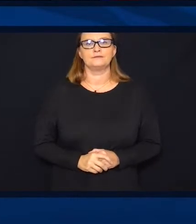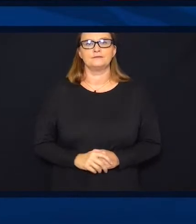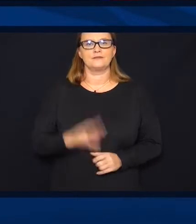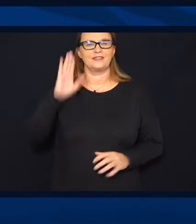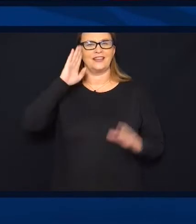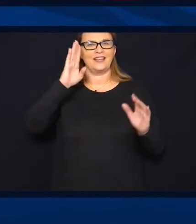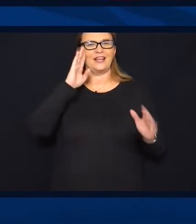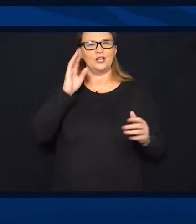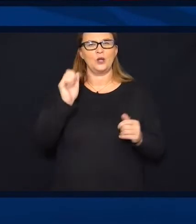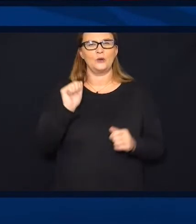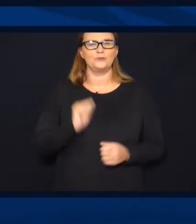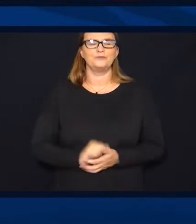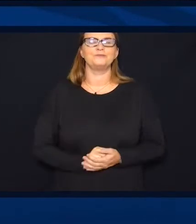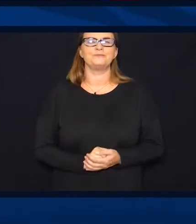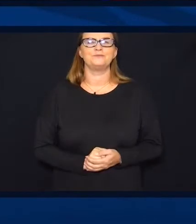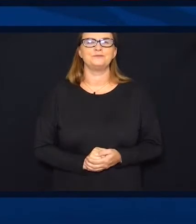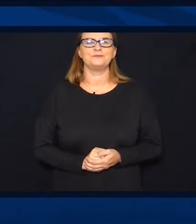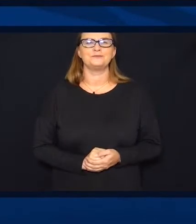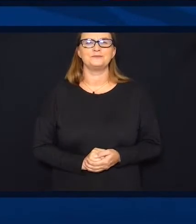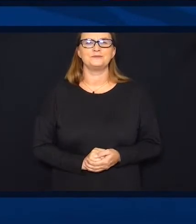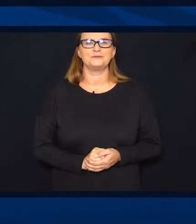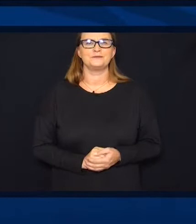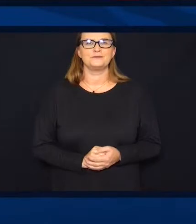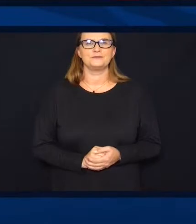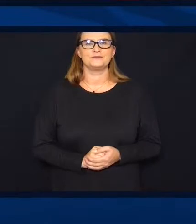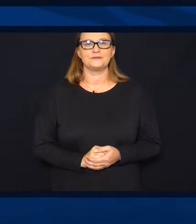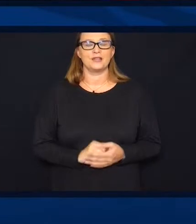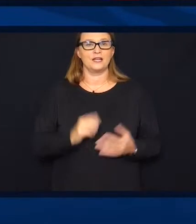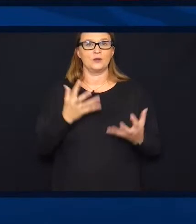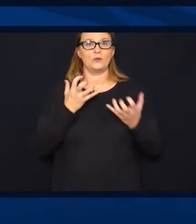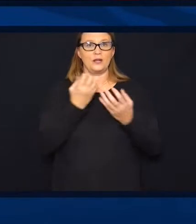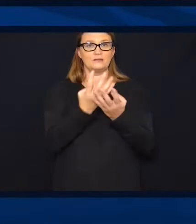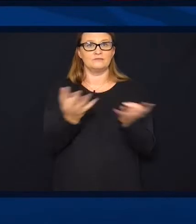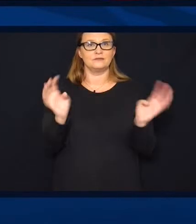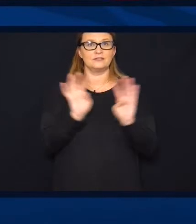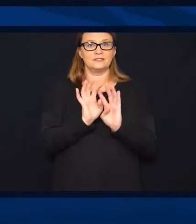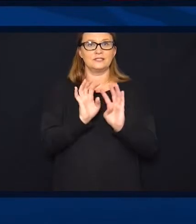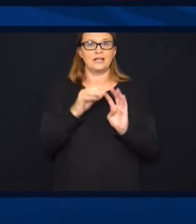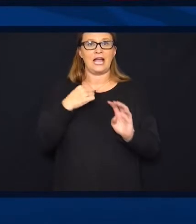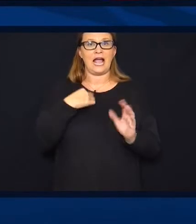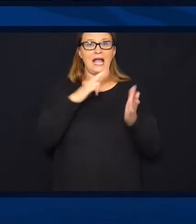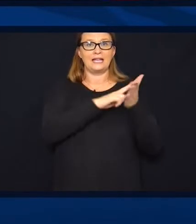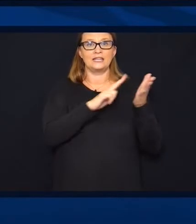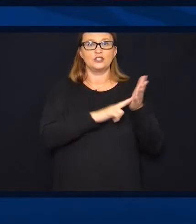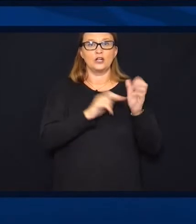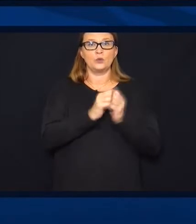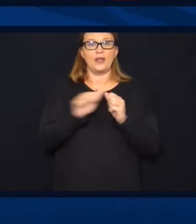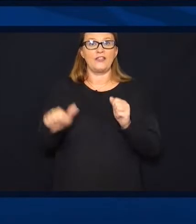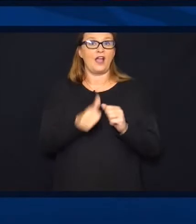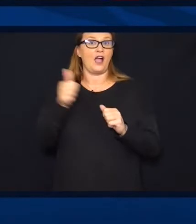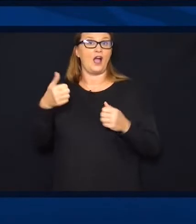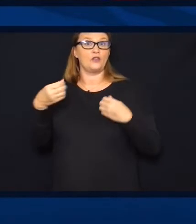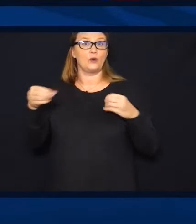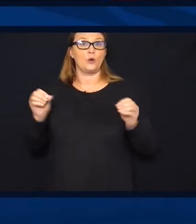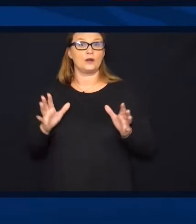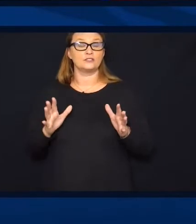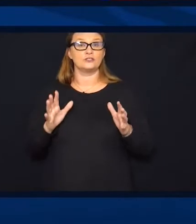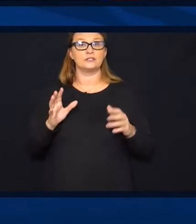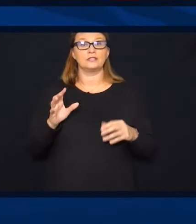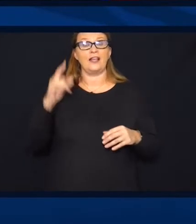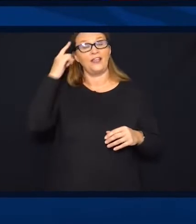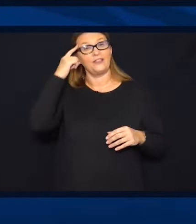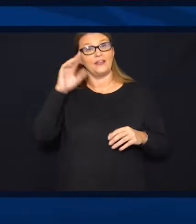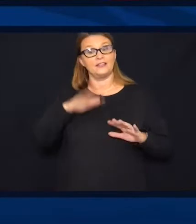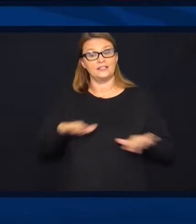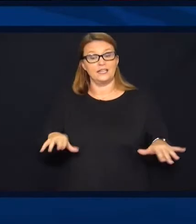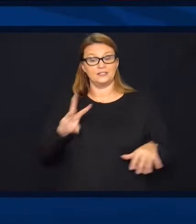Hi, everybody. And just a note for the audience, I also contract with other organizations, including Think Kids West Virginia